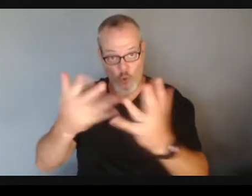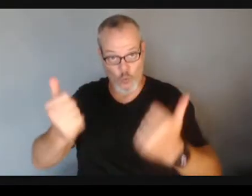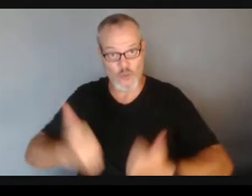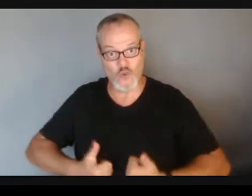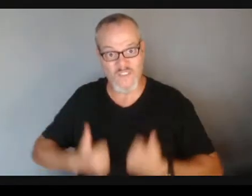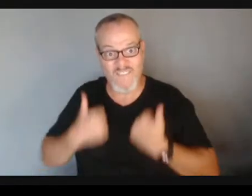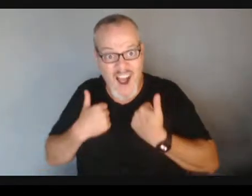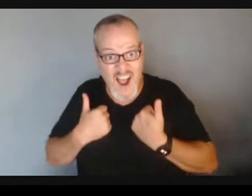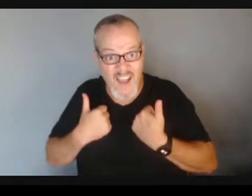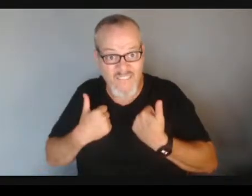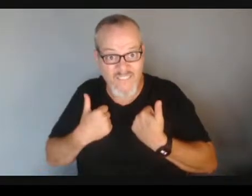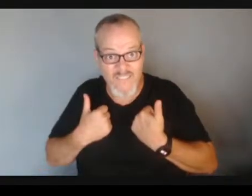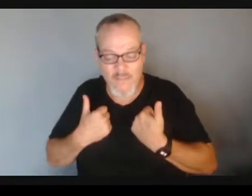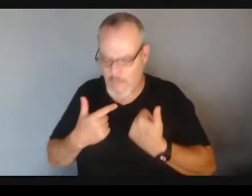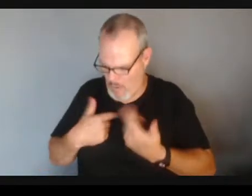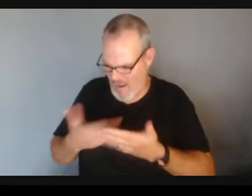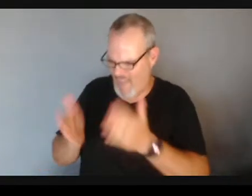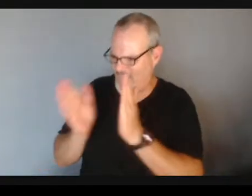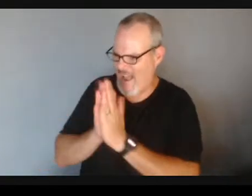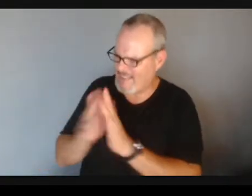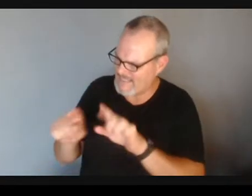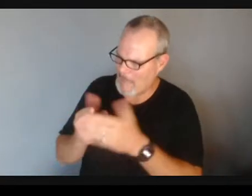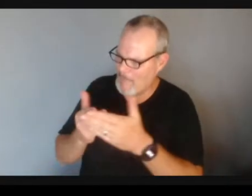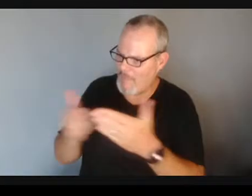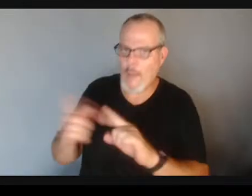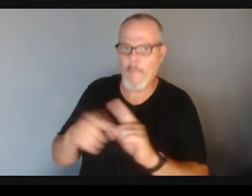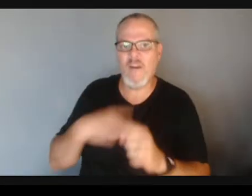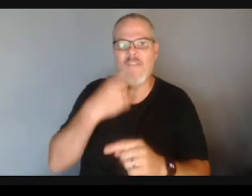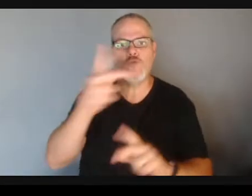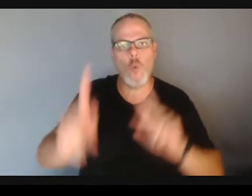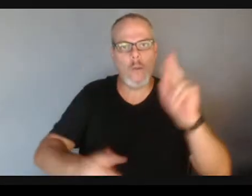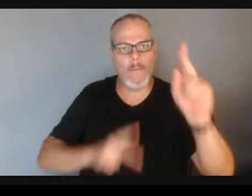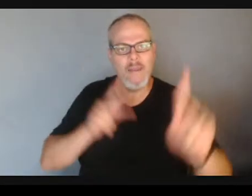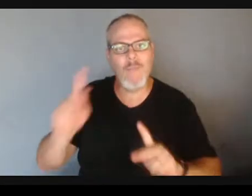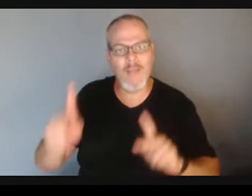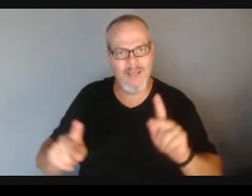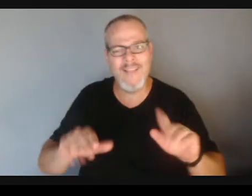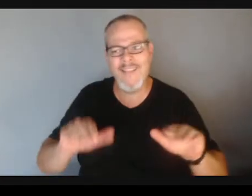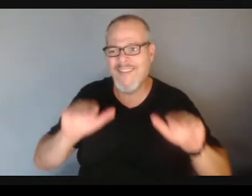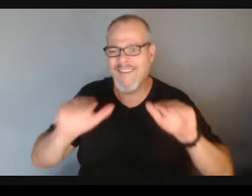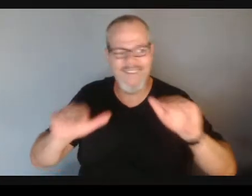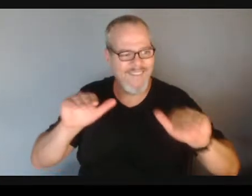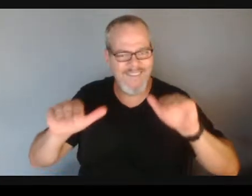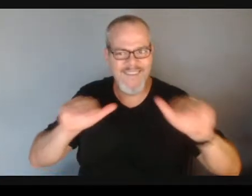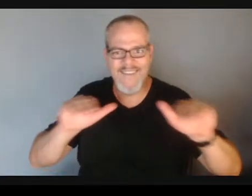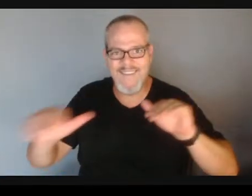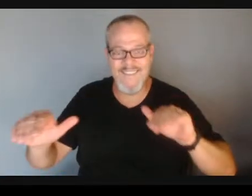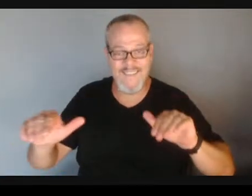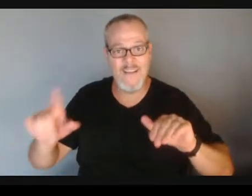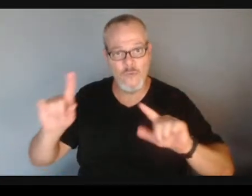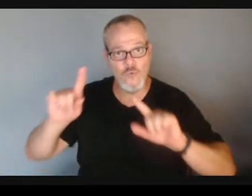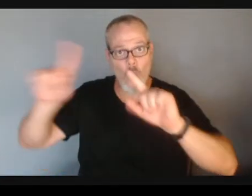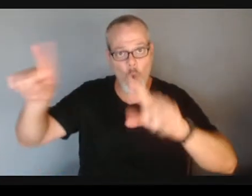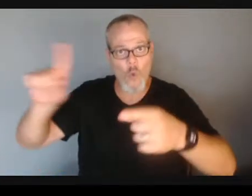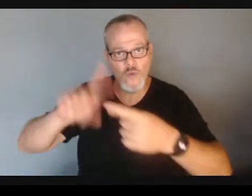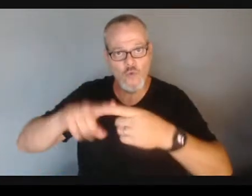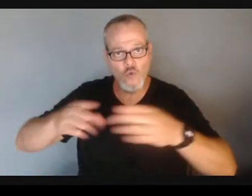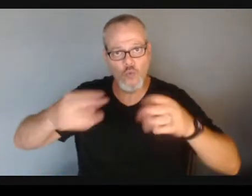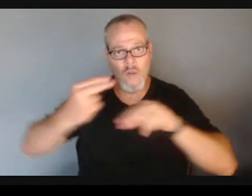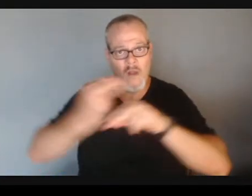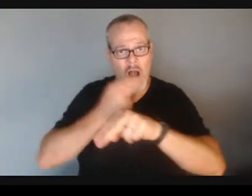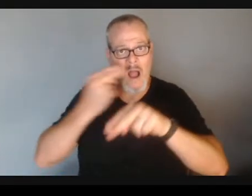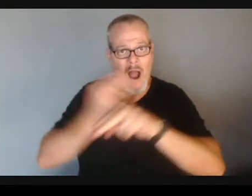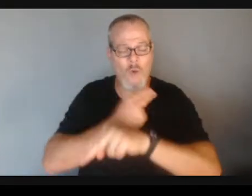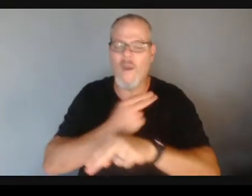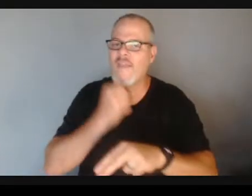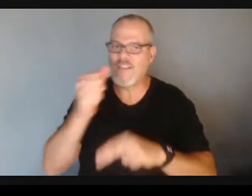before. But I've also told the people that ask me, they tell me that they're going up to the saddle. I tell them that's